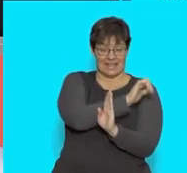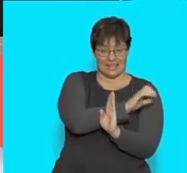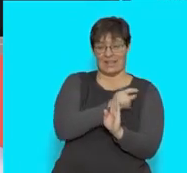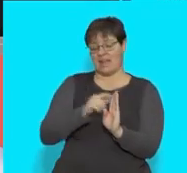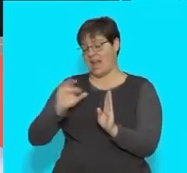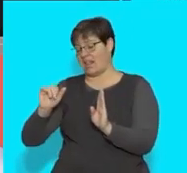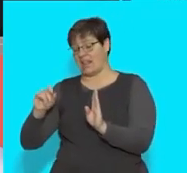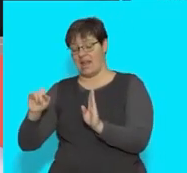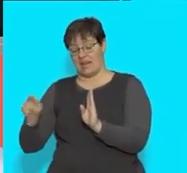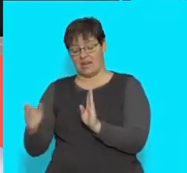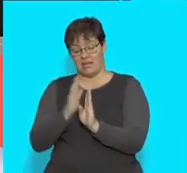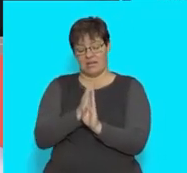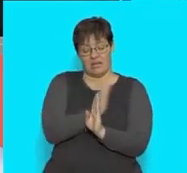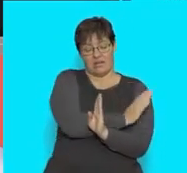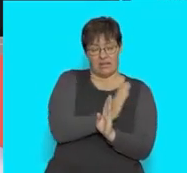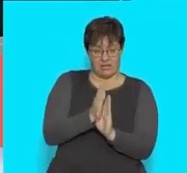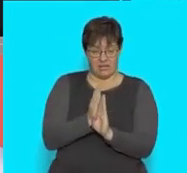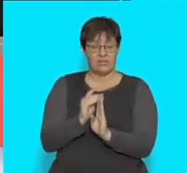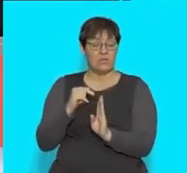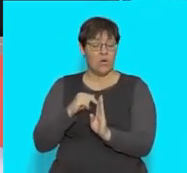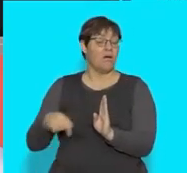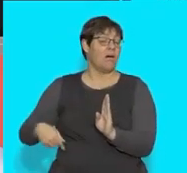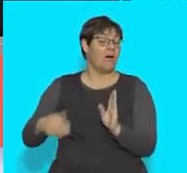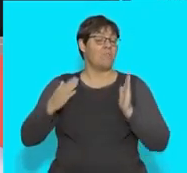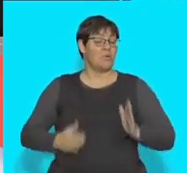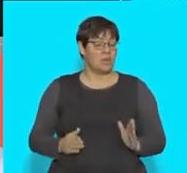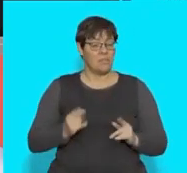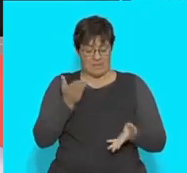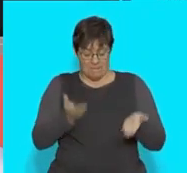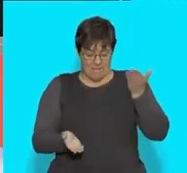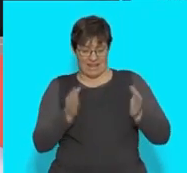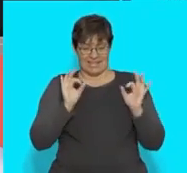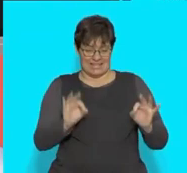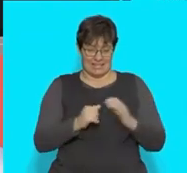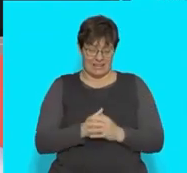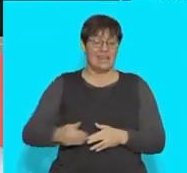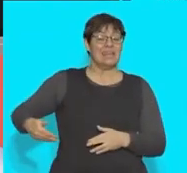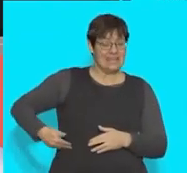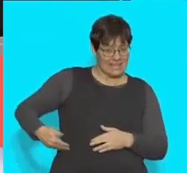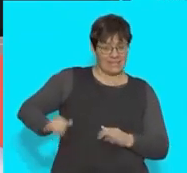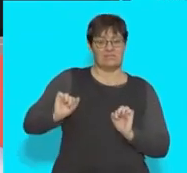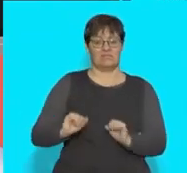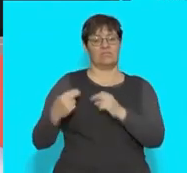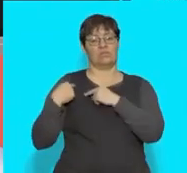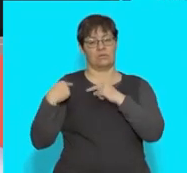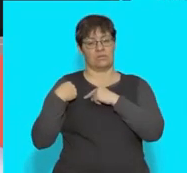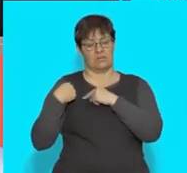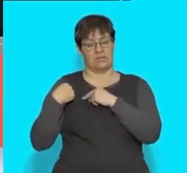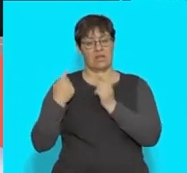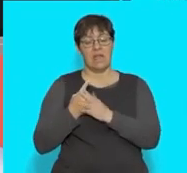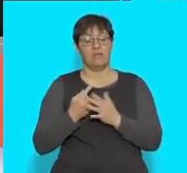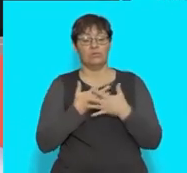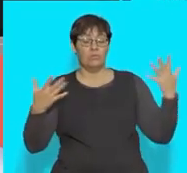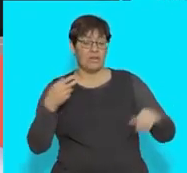specific to enzyme, to pH, we've got to make sure that our balance is right. And our kidneys doing that, right, if we get too